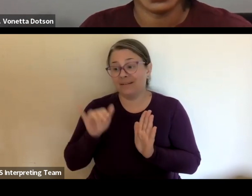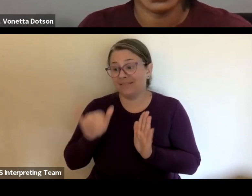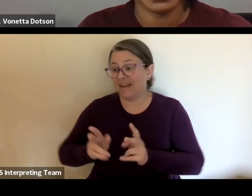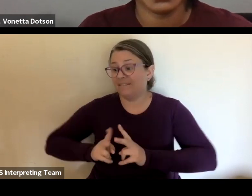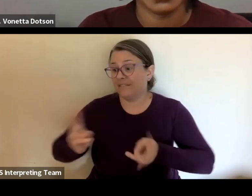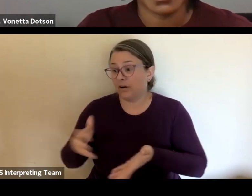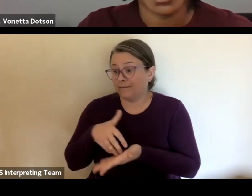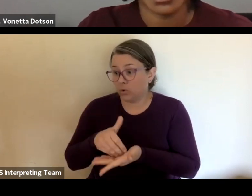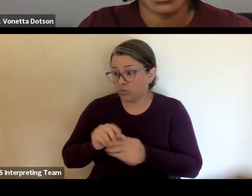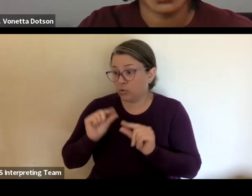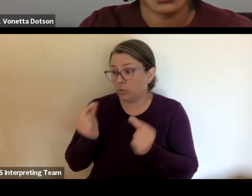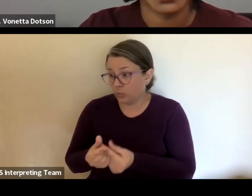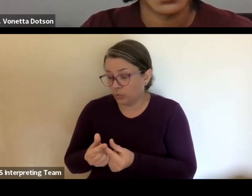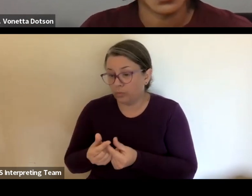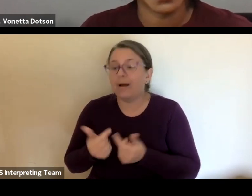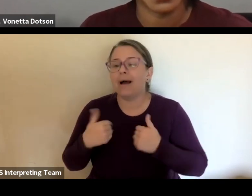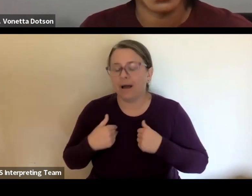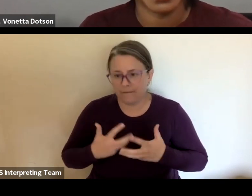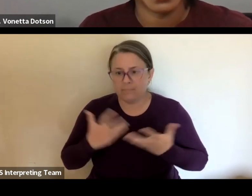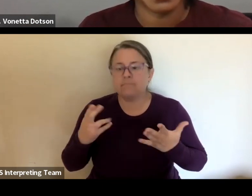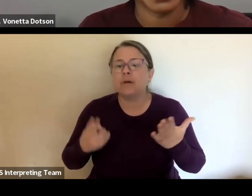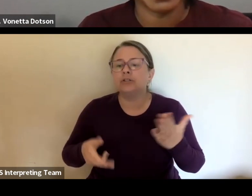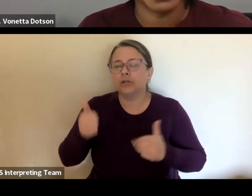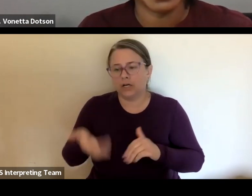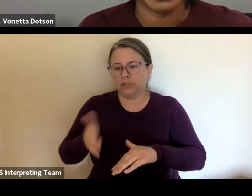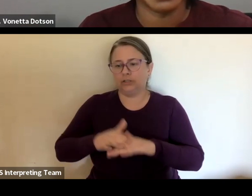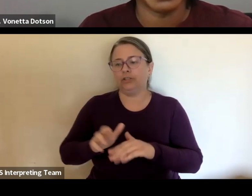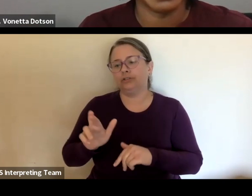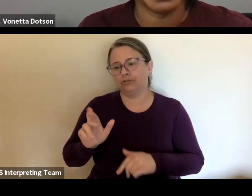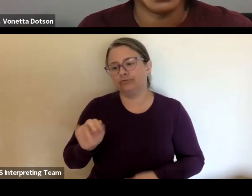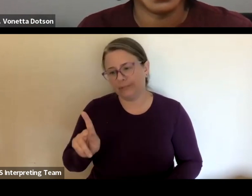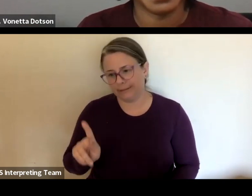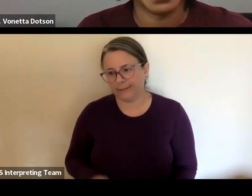And we're going to switch interpreters at this slide. Just 1 second.